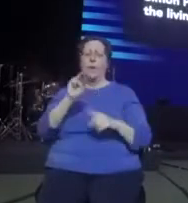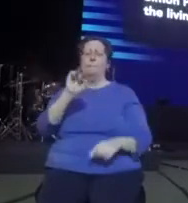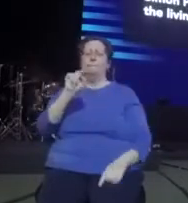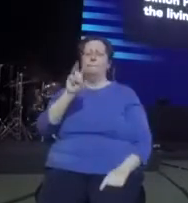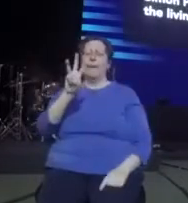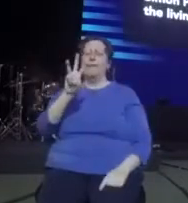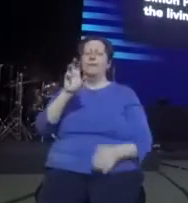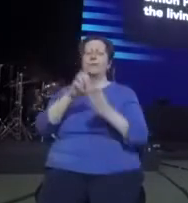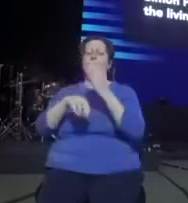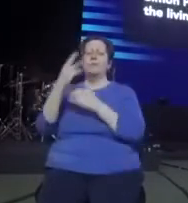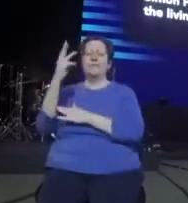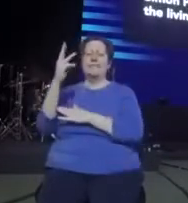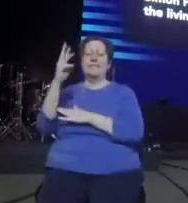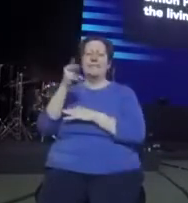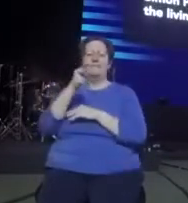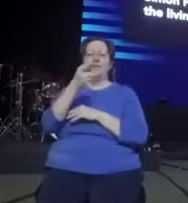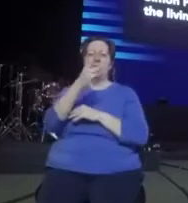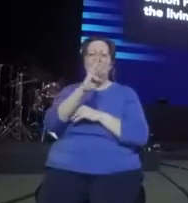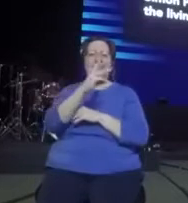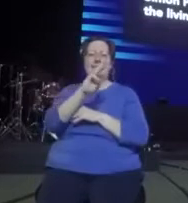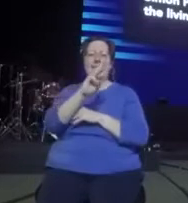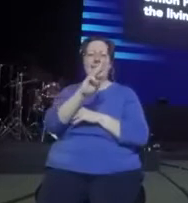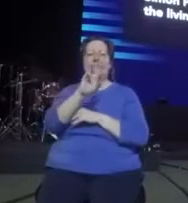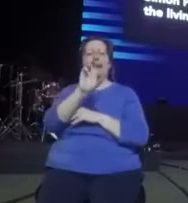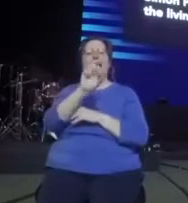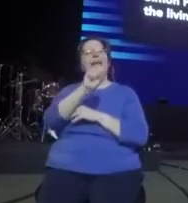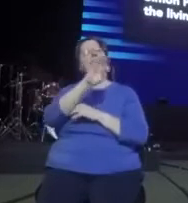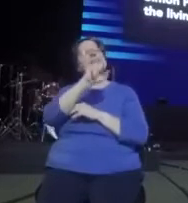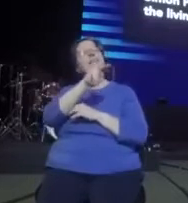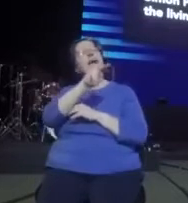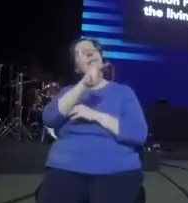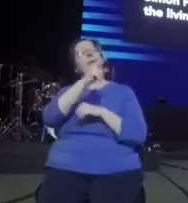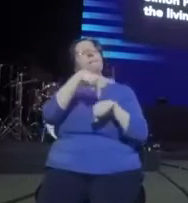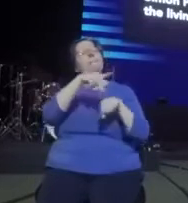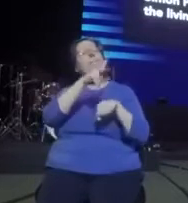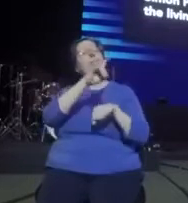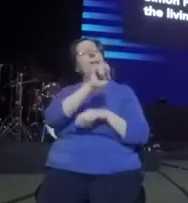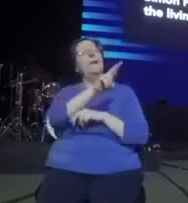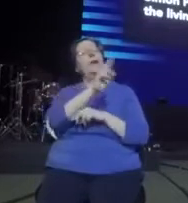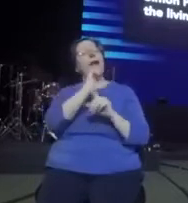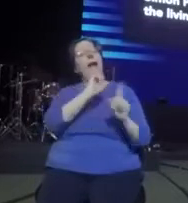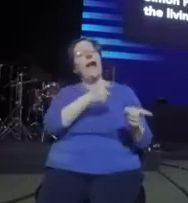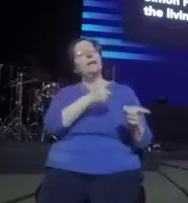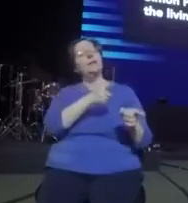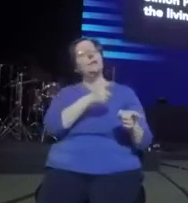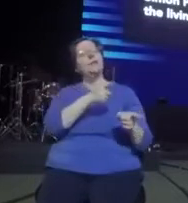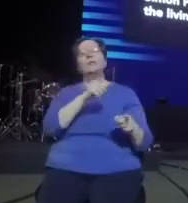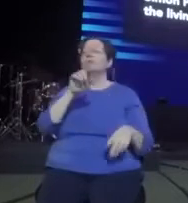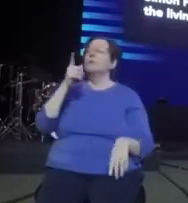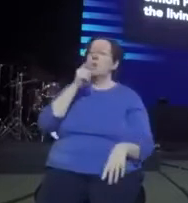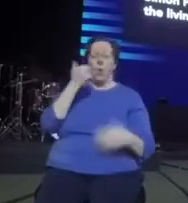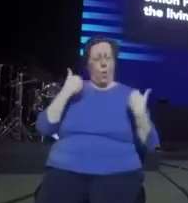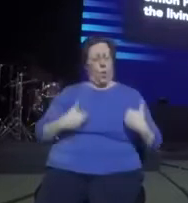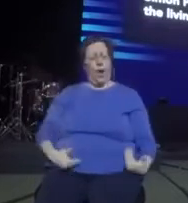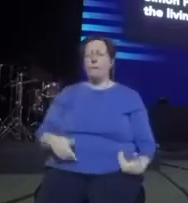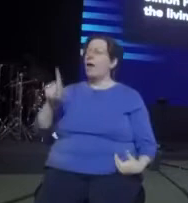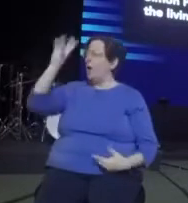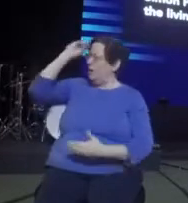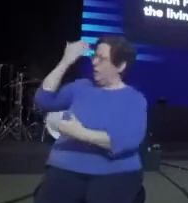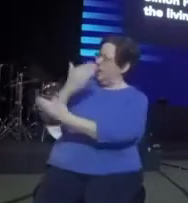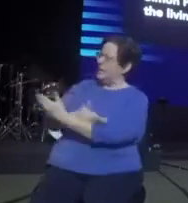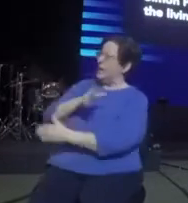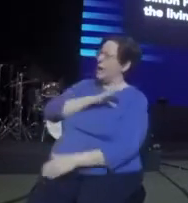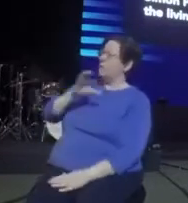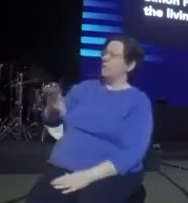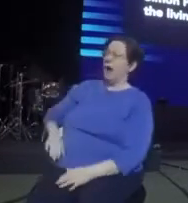chapter. And he says, Simon Peter answered and said, you are the Christ, the Son of the living God. He